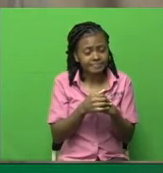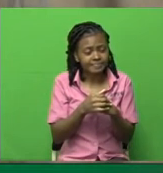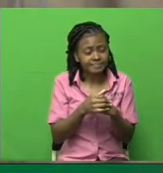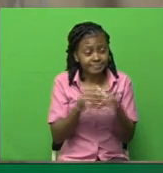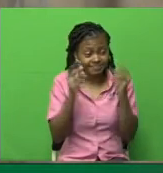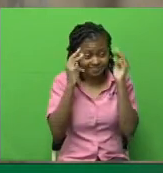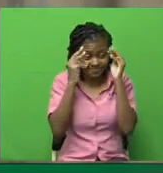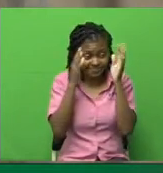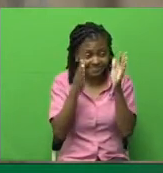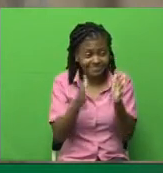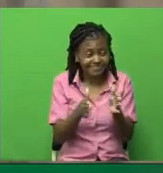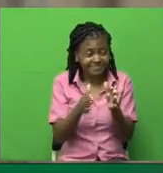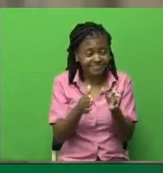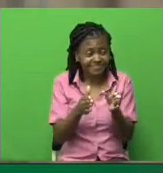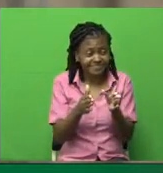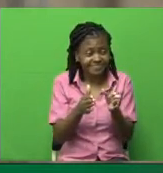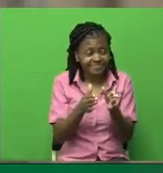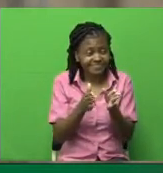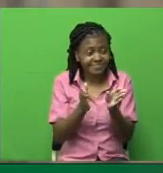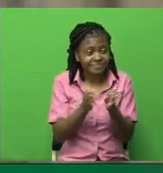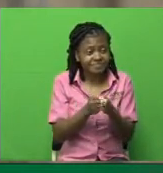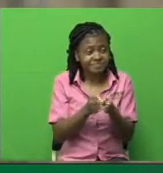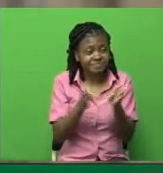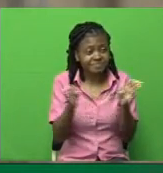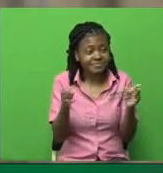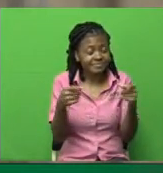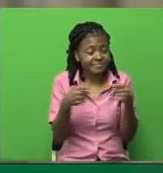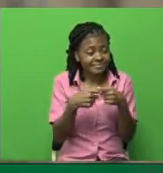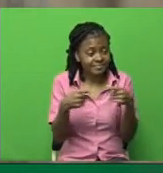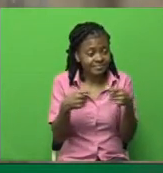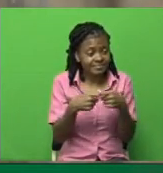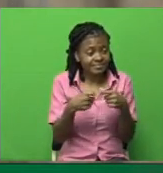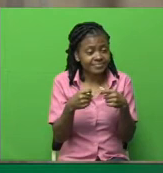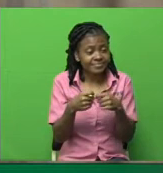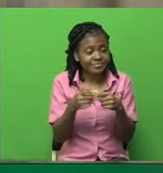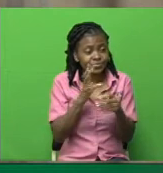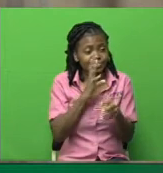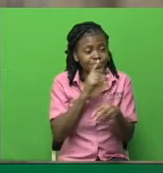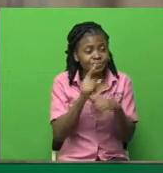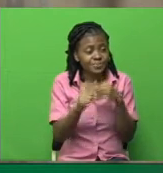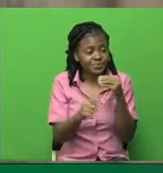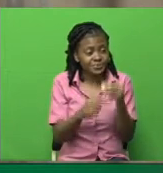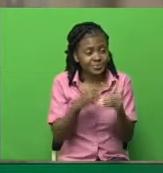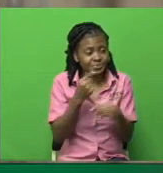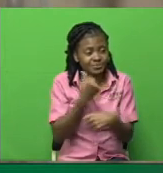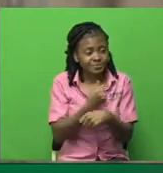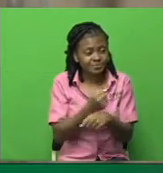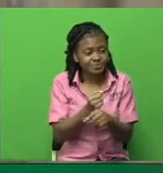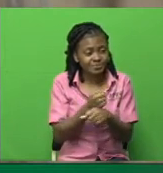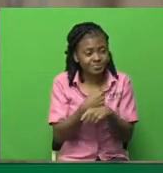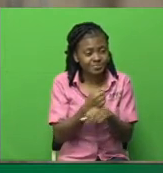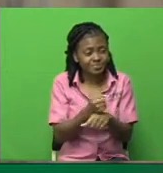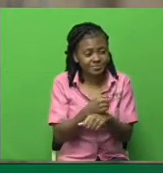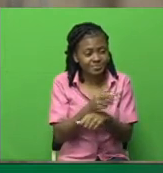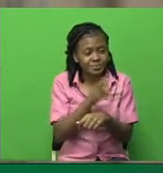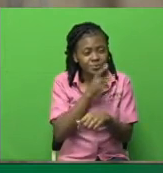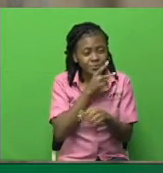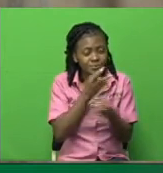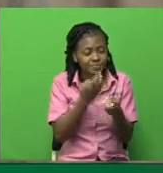Utilities spoke about the creation of this Water Resource Management